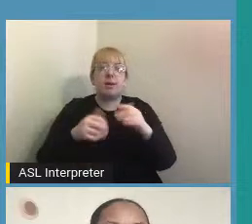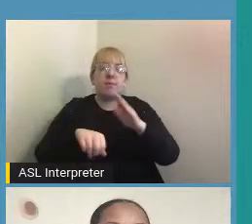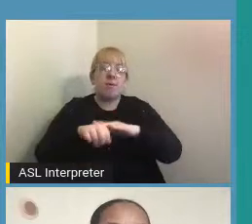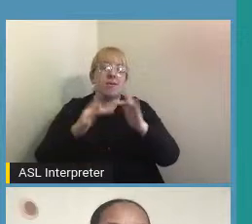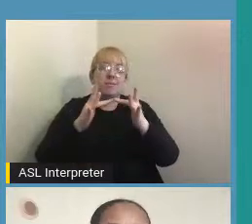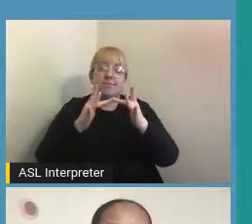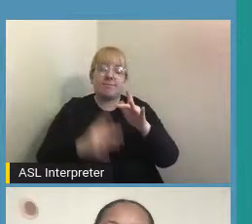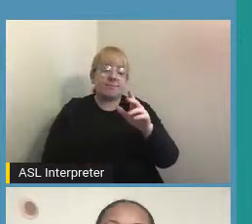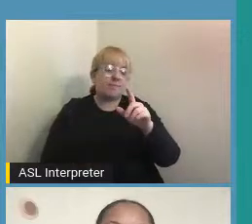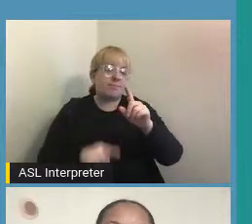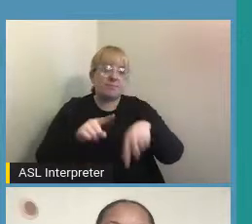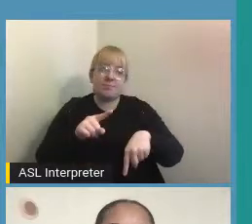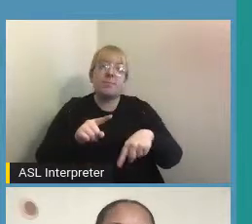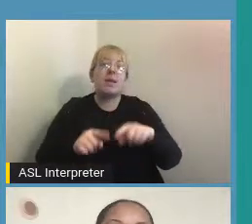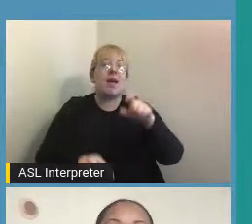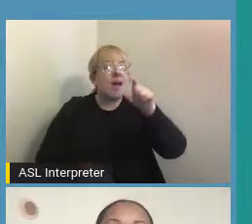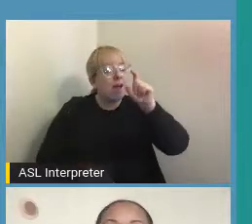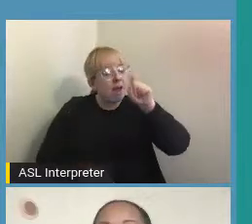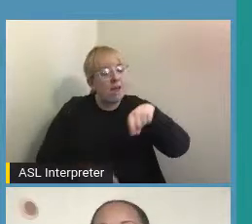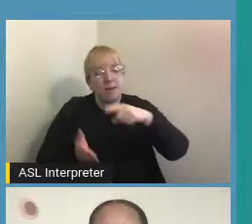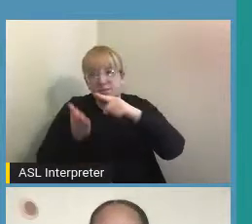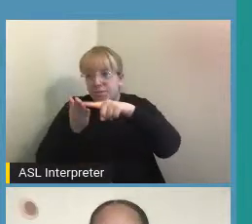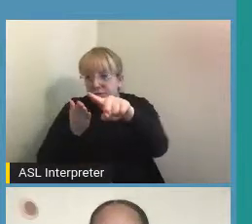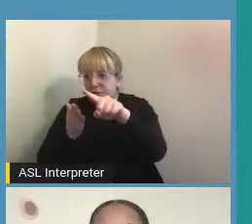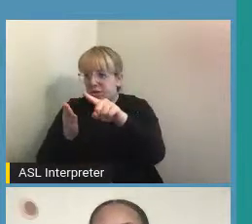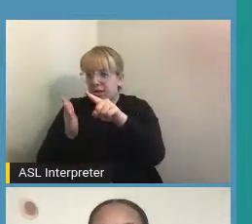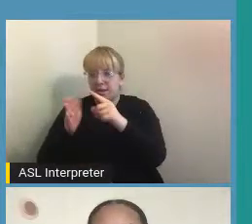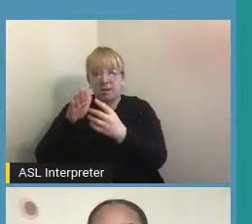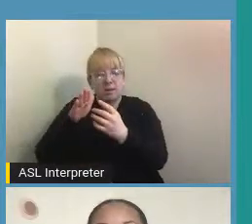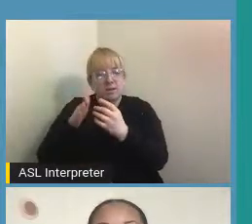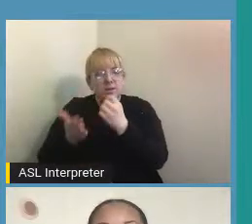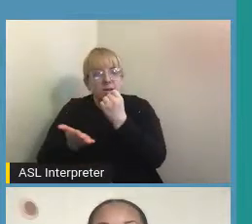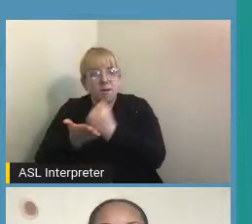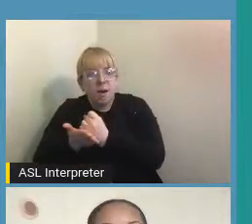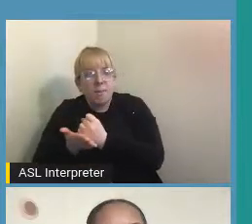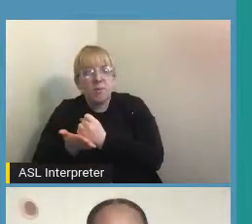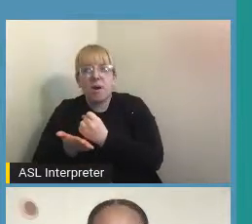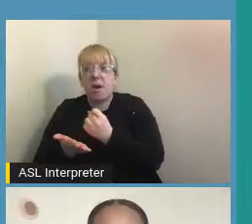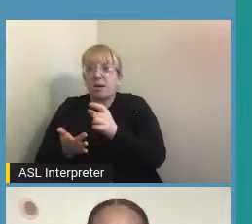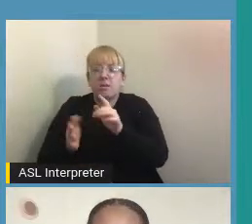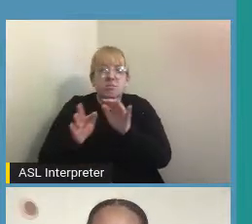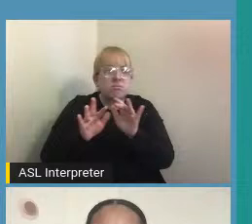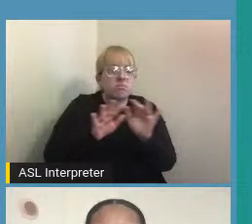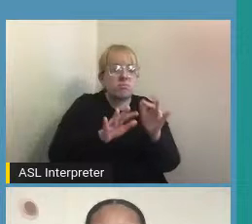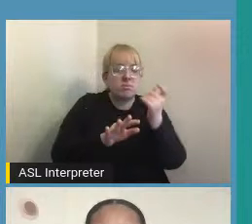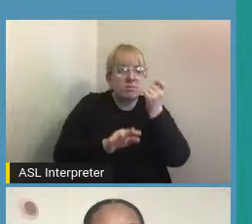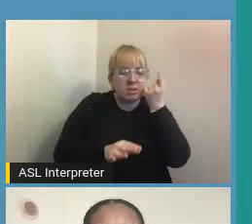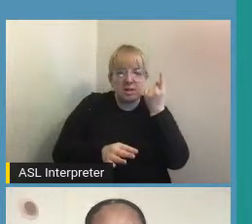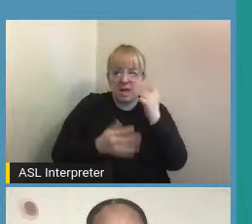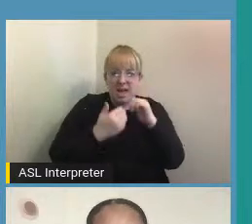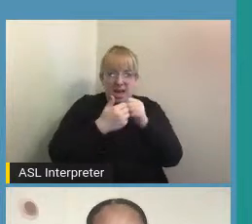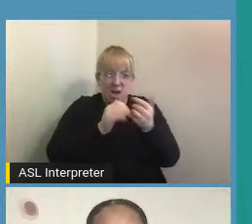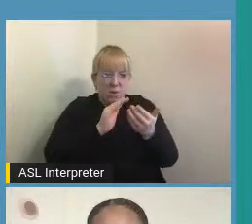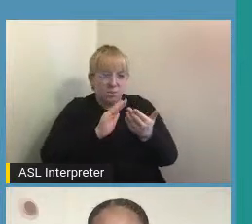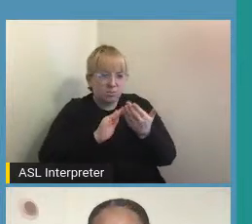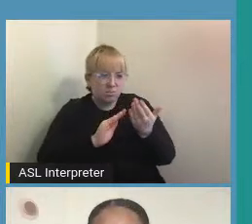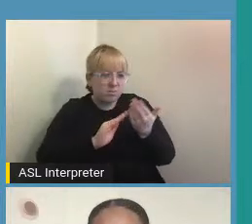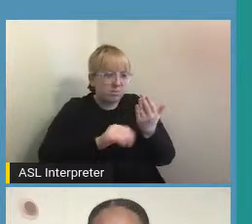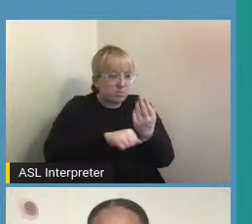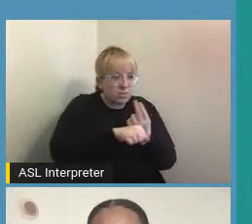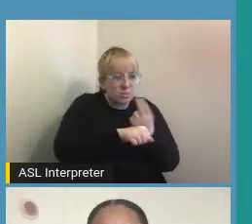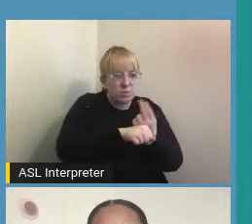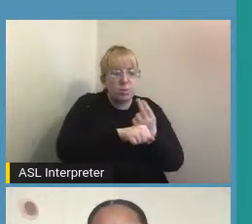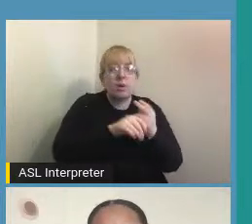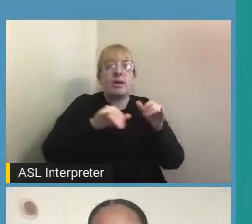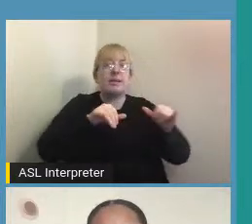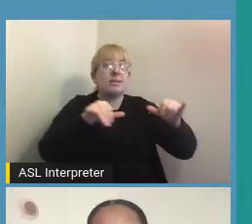need to check all of the agreements. You need to understand exactly, how can we use this? What is standard museum use?